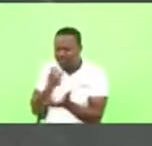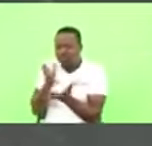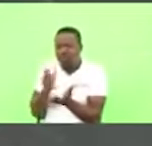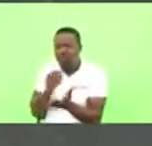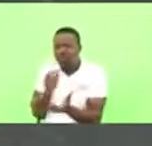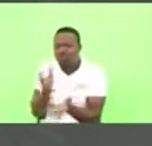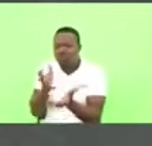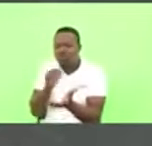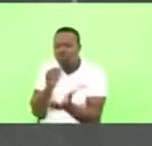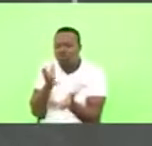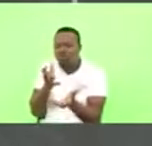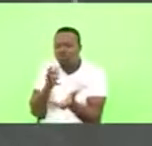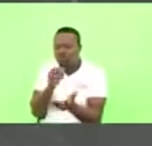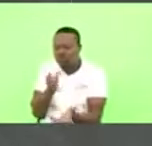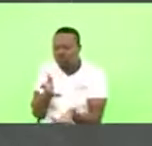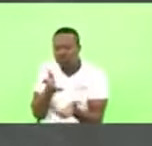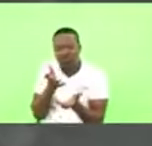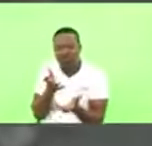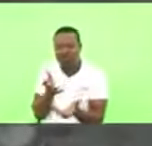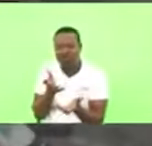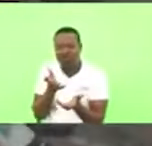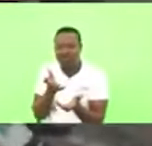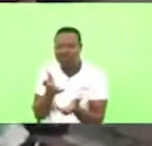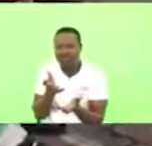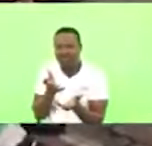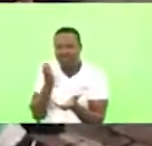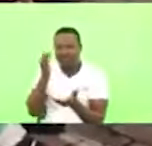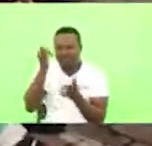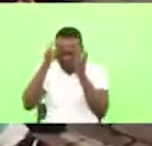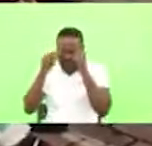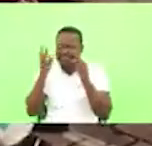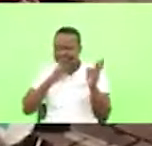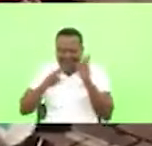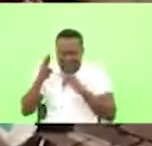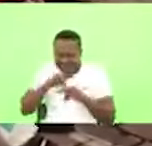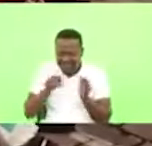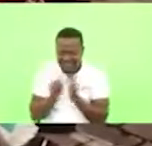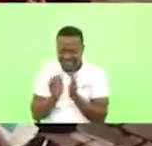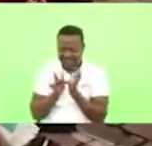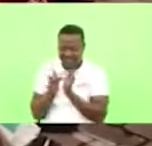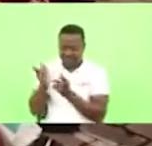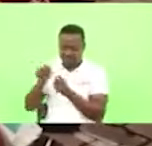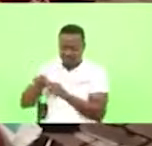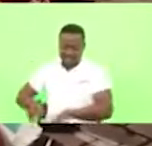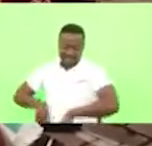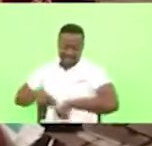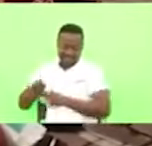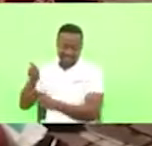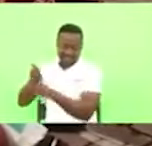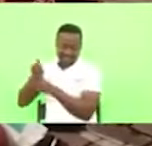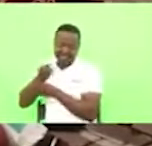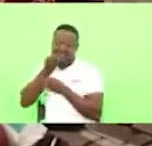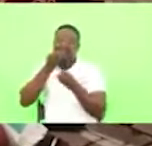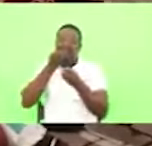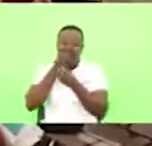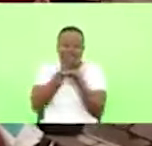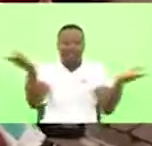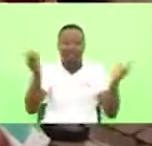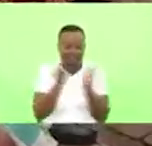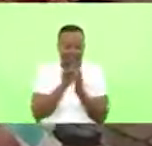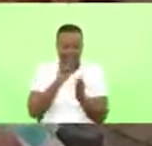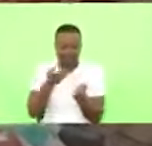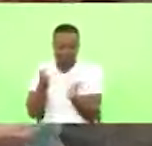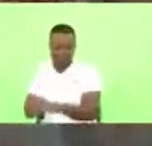They didn't want that to happen. They've had rumors that when he was alive, he said he will rise on the third